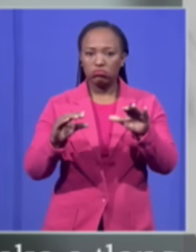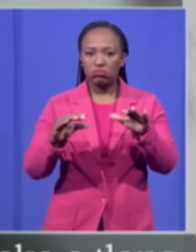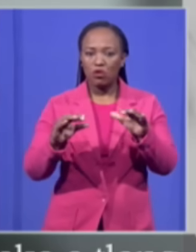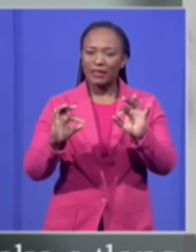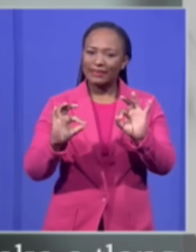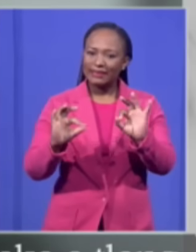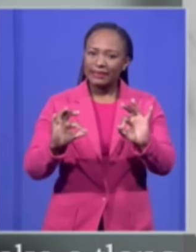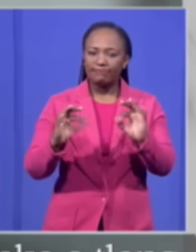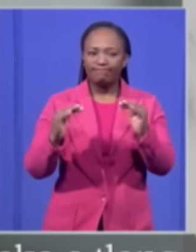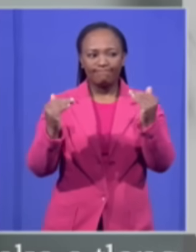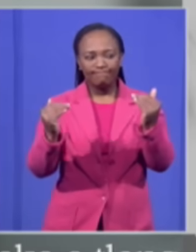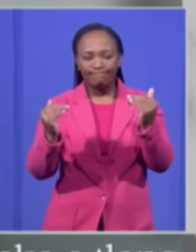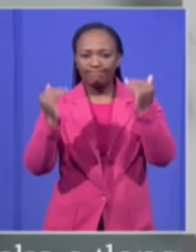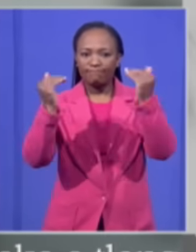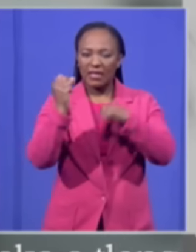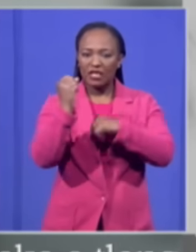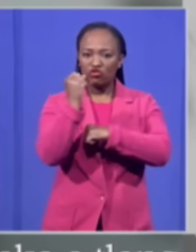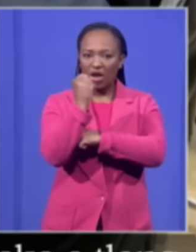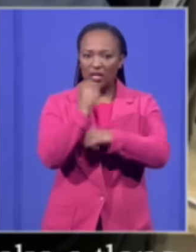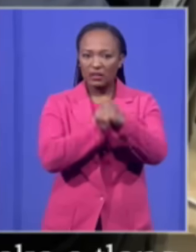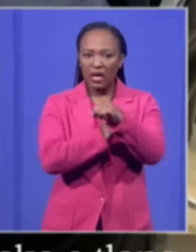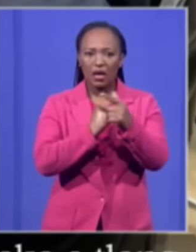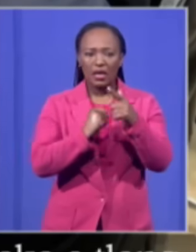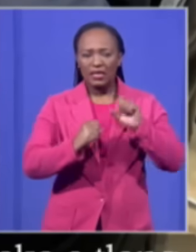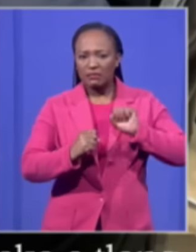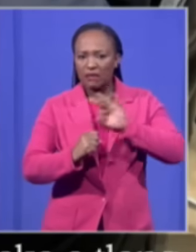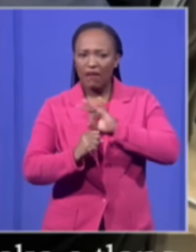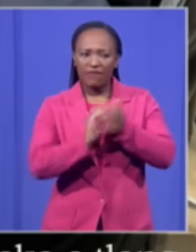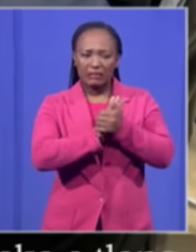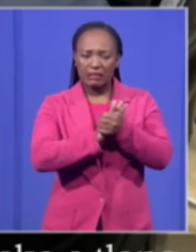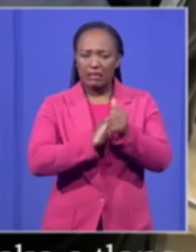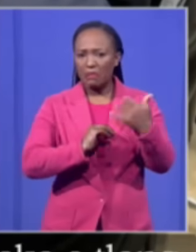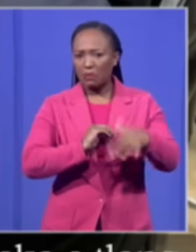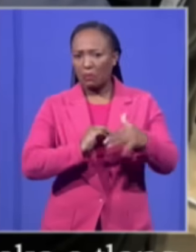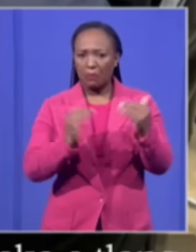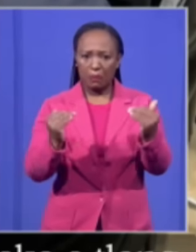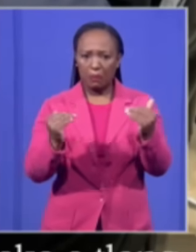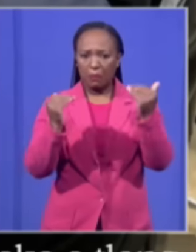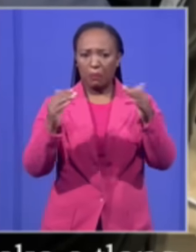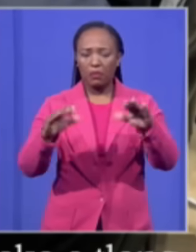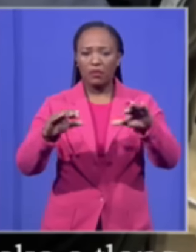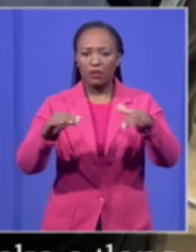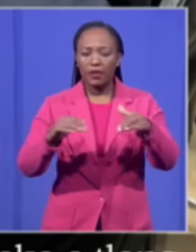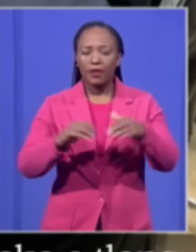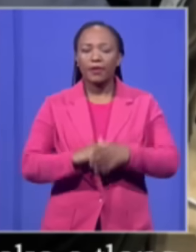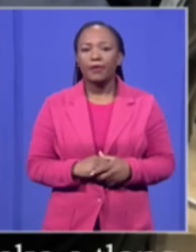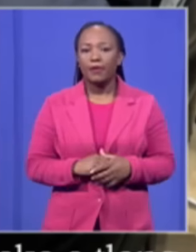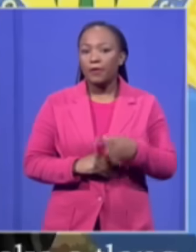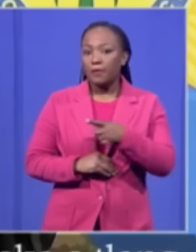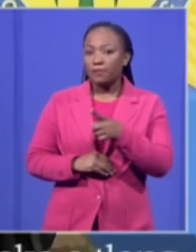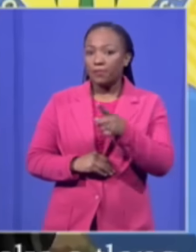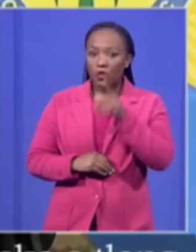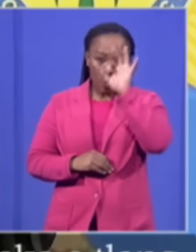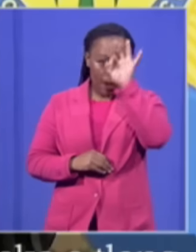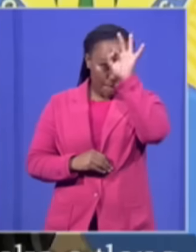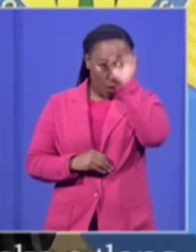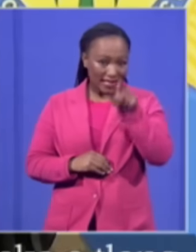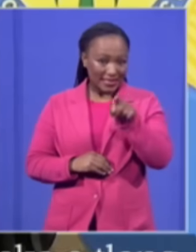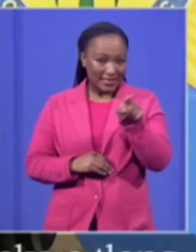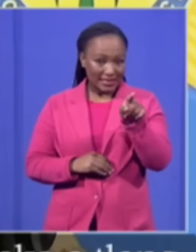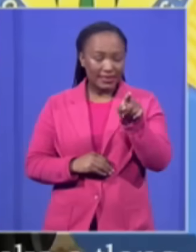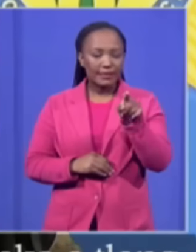structures or the highest level of staff here in the meeting. Maitlhomo a komiti e ke go lebelela ditatofatso tsa bonweenwee go sepodisi sa naga tseo